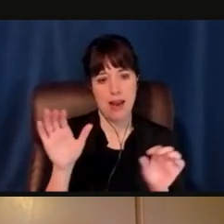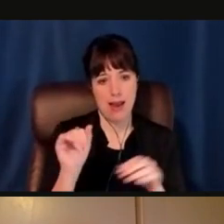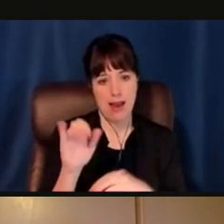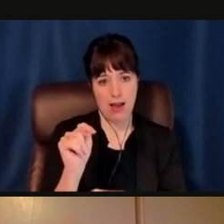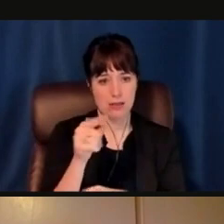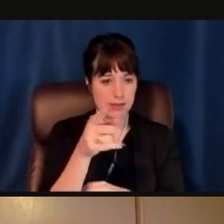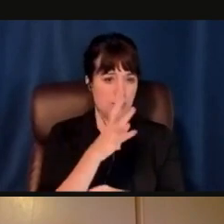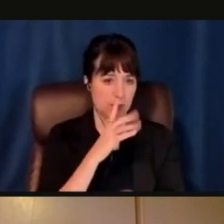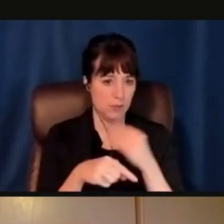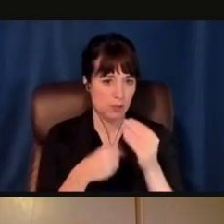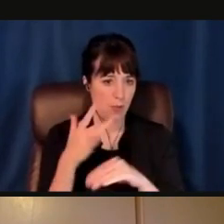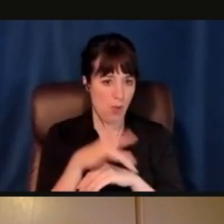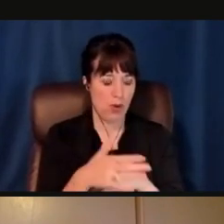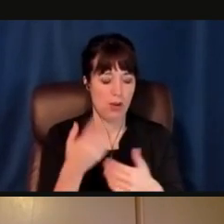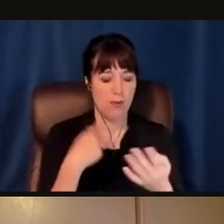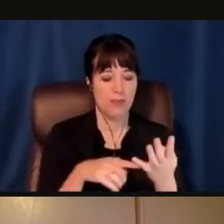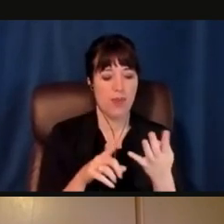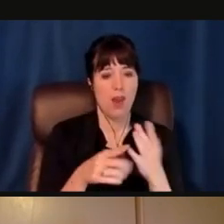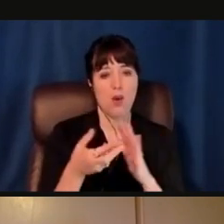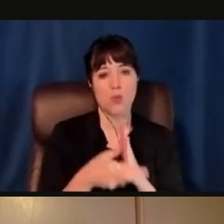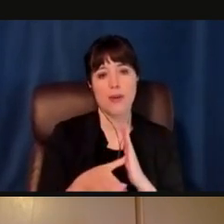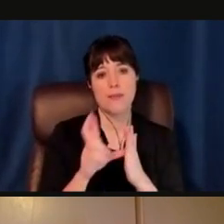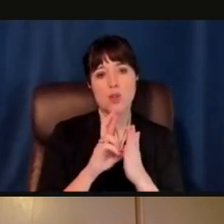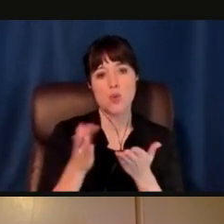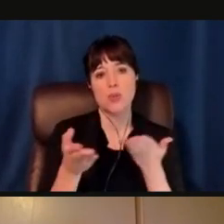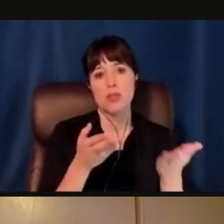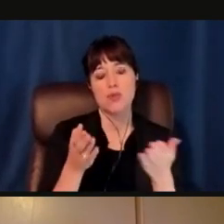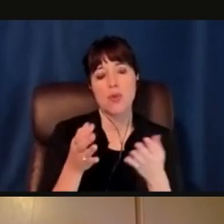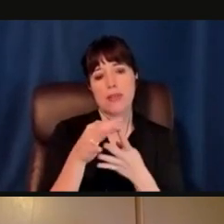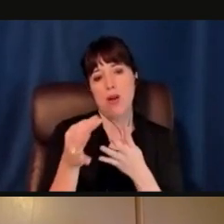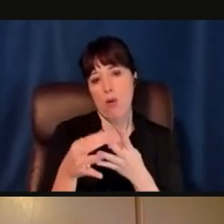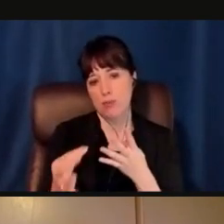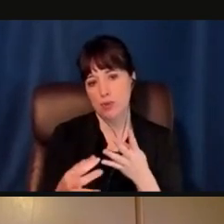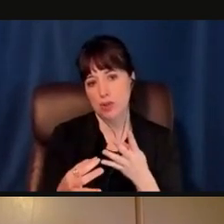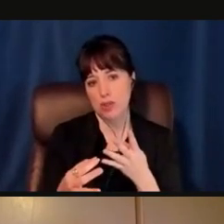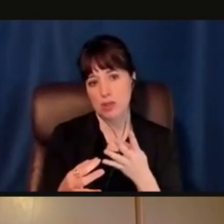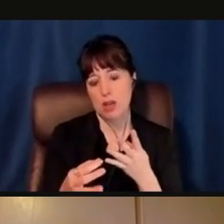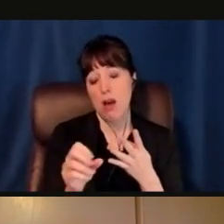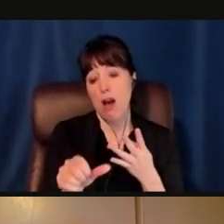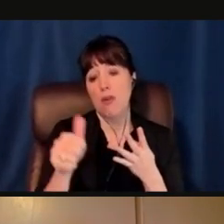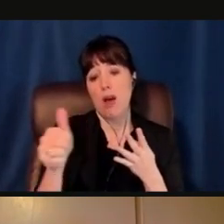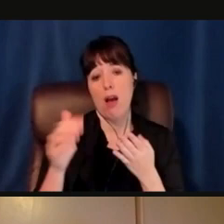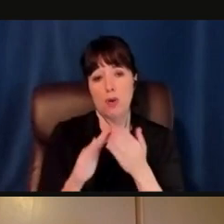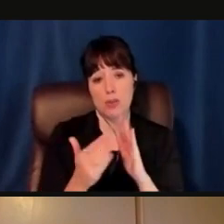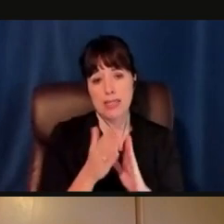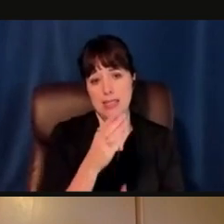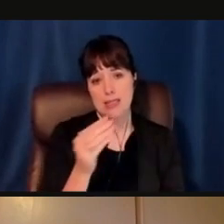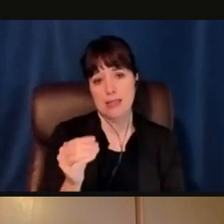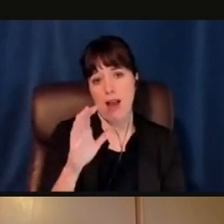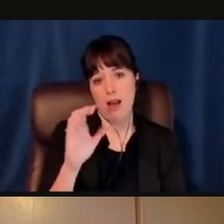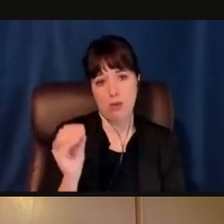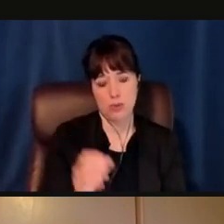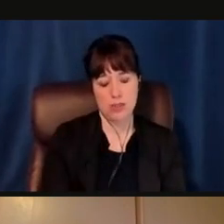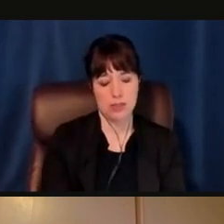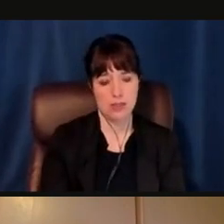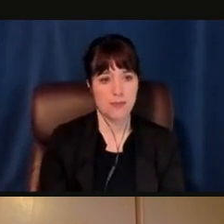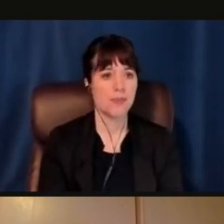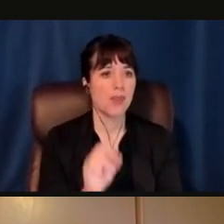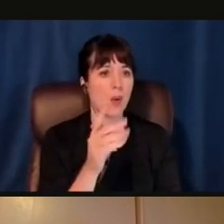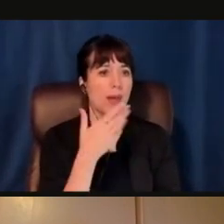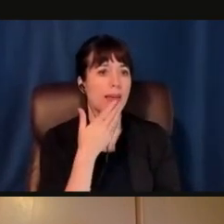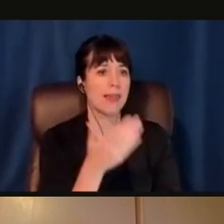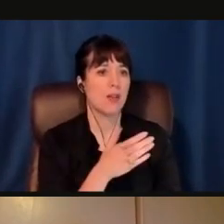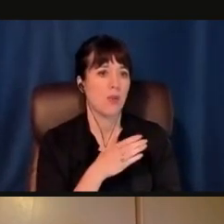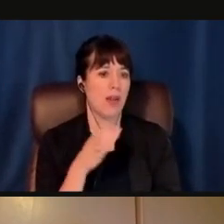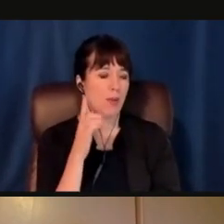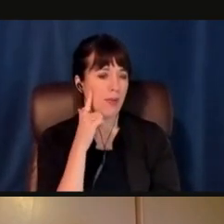earlier, and reviews service options of other cities and counties. Thank you, Councilor. I think that